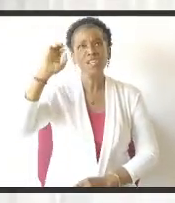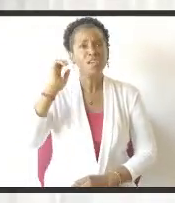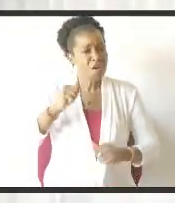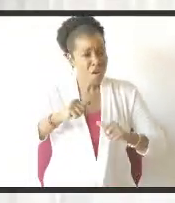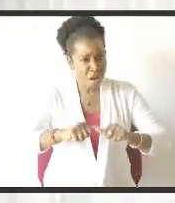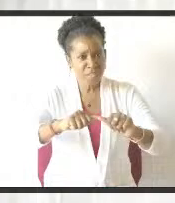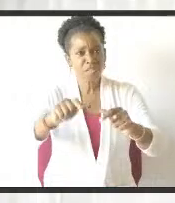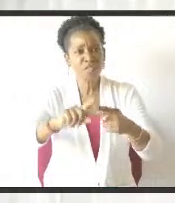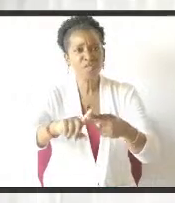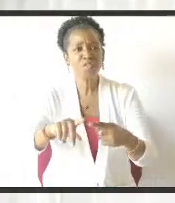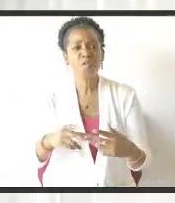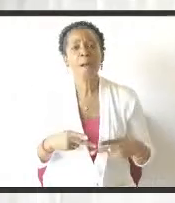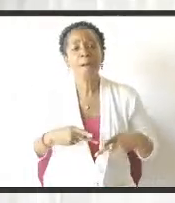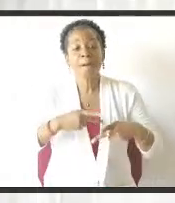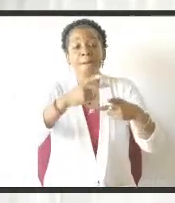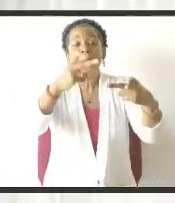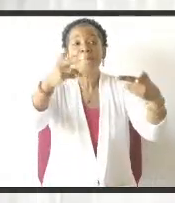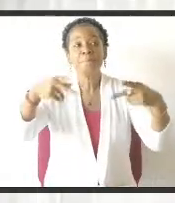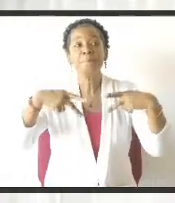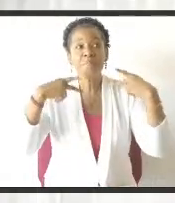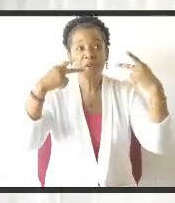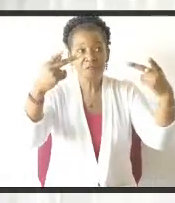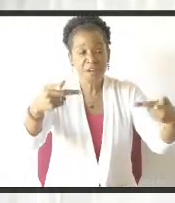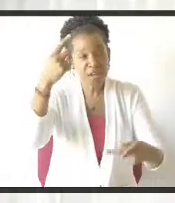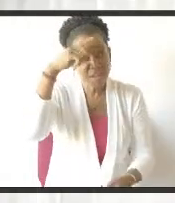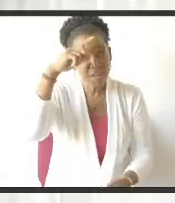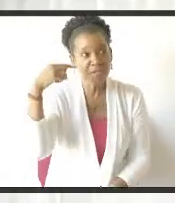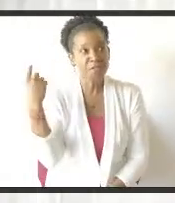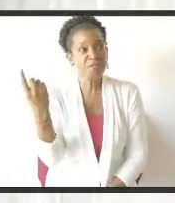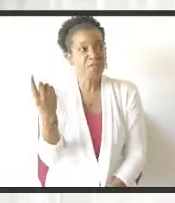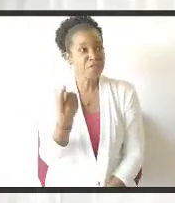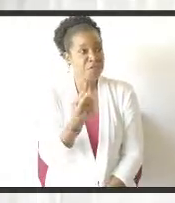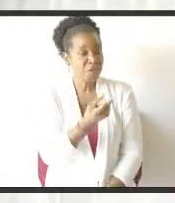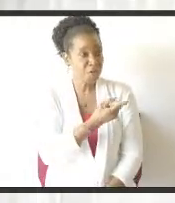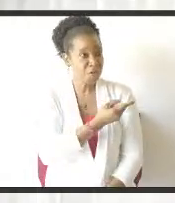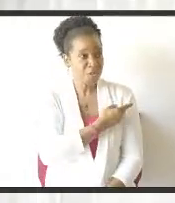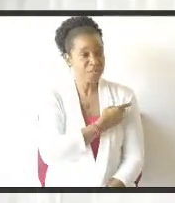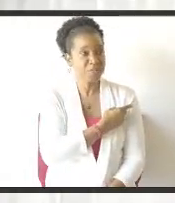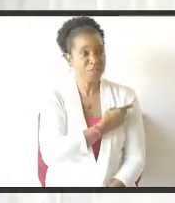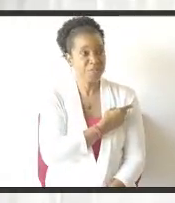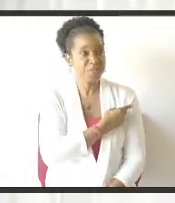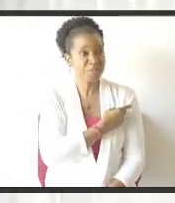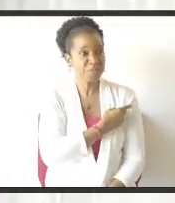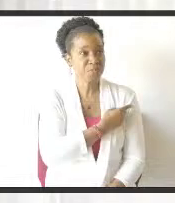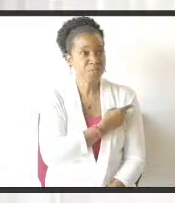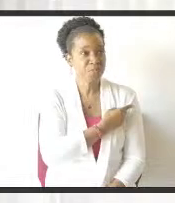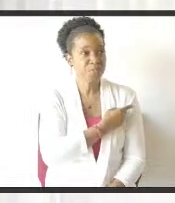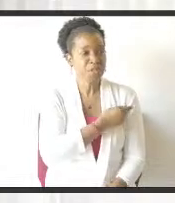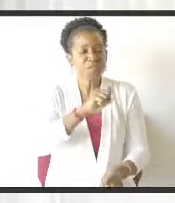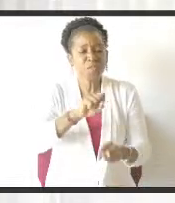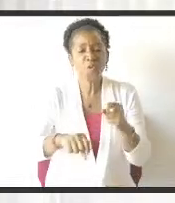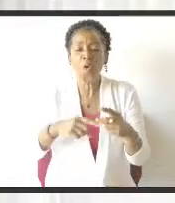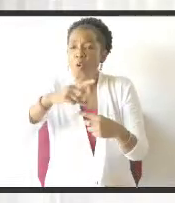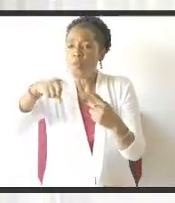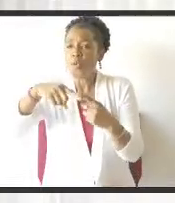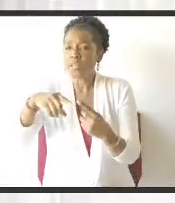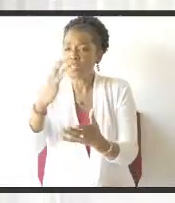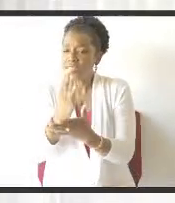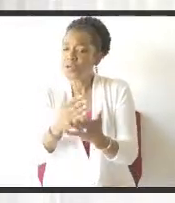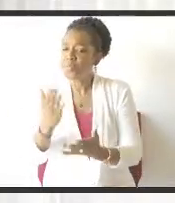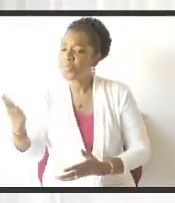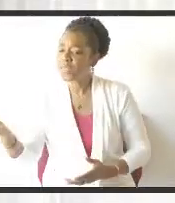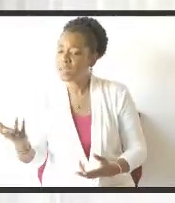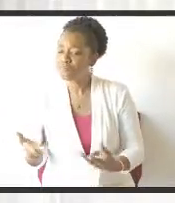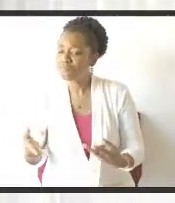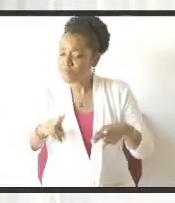Disciplined application. It's not going to come just when everything is going okay, when everything feels right,